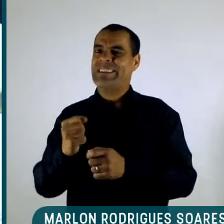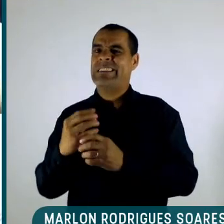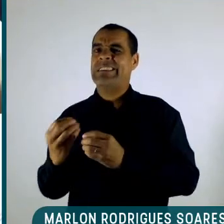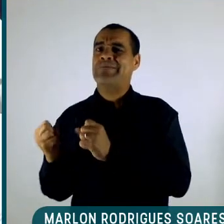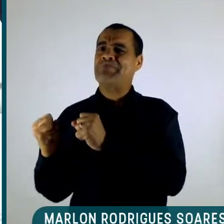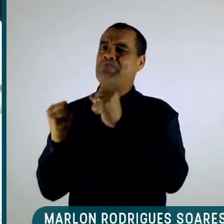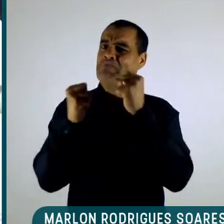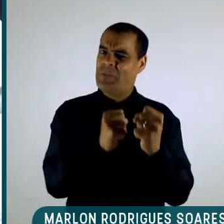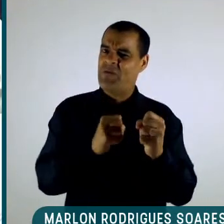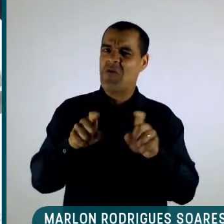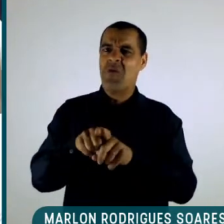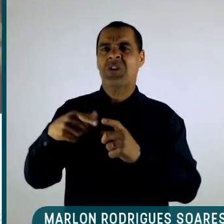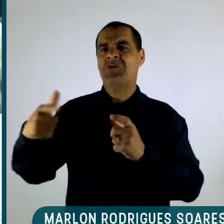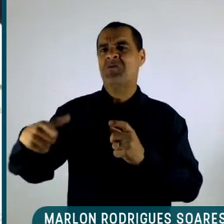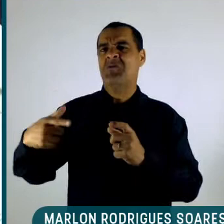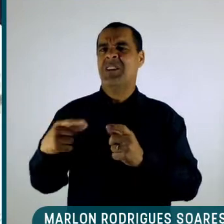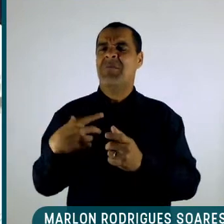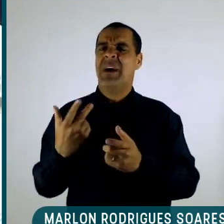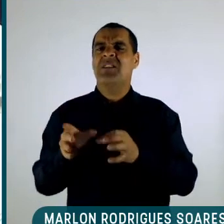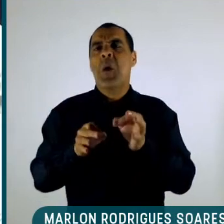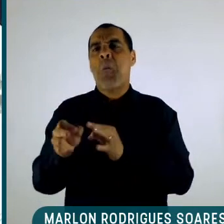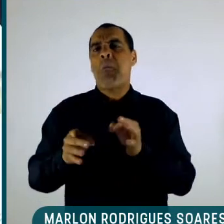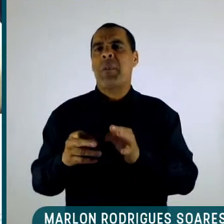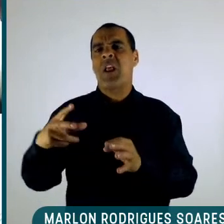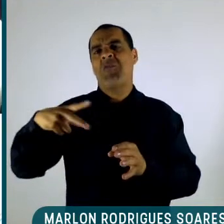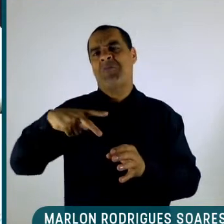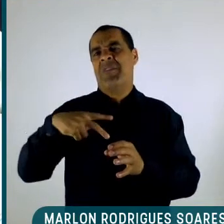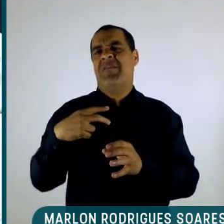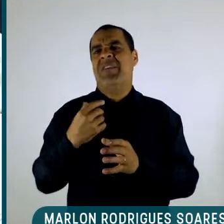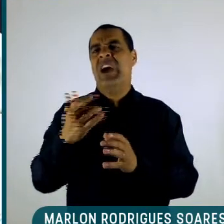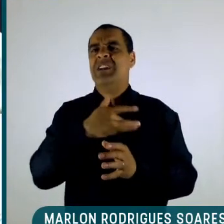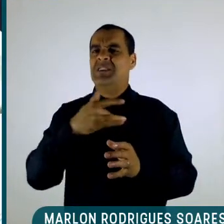from this crisis as